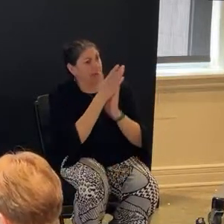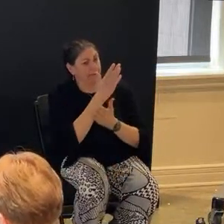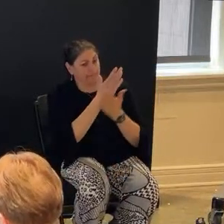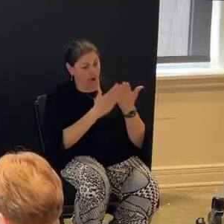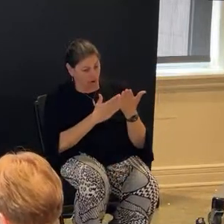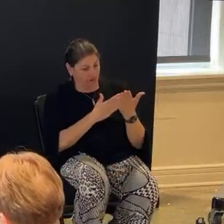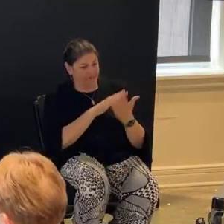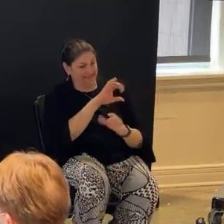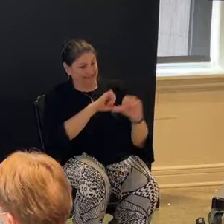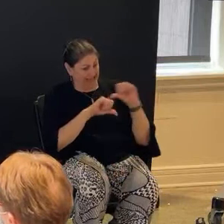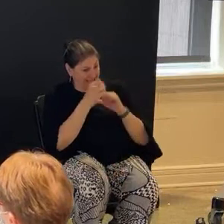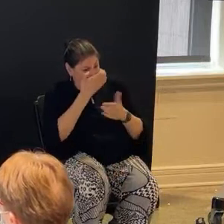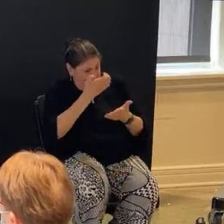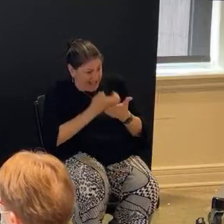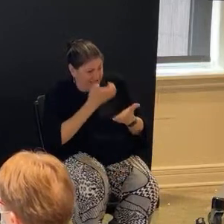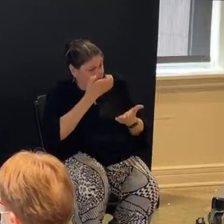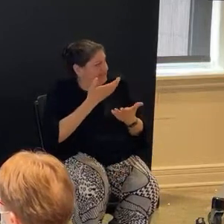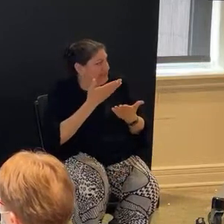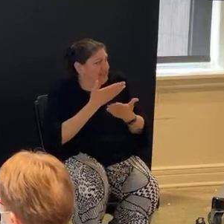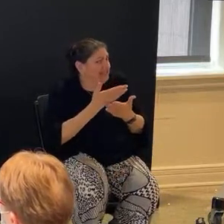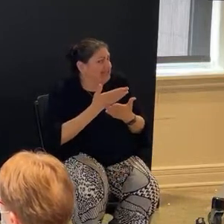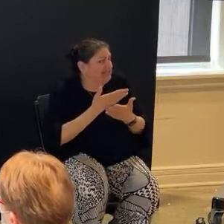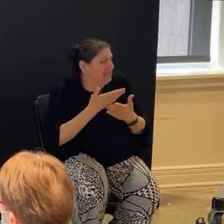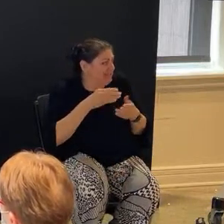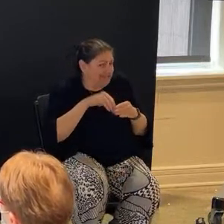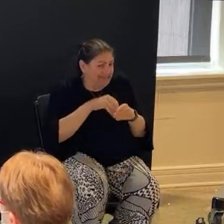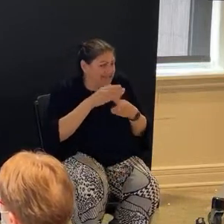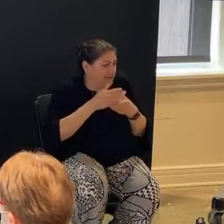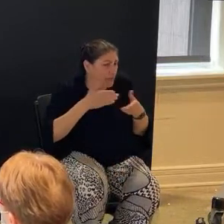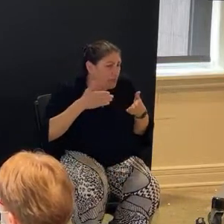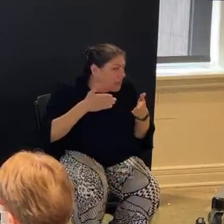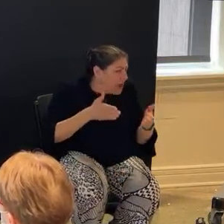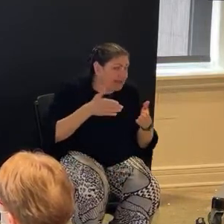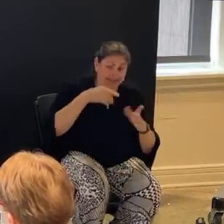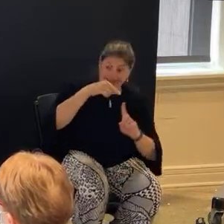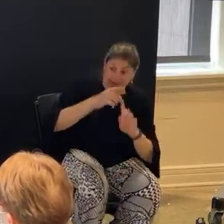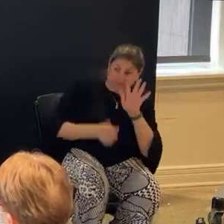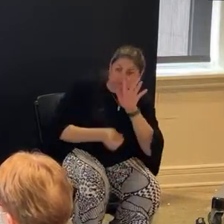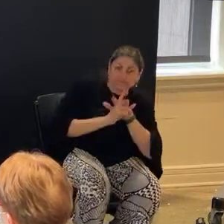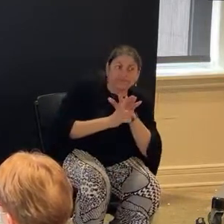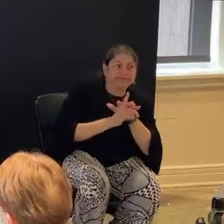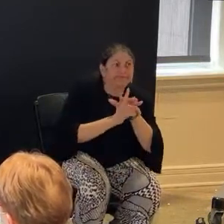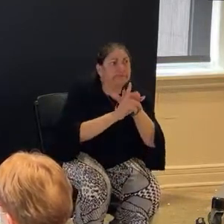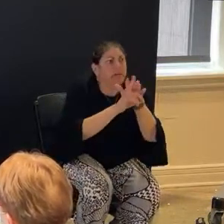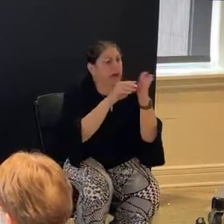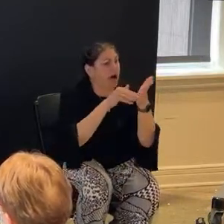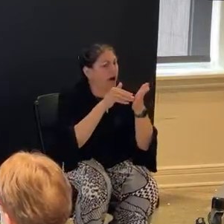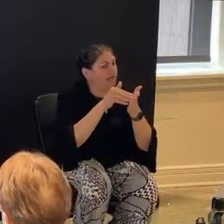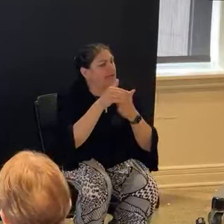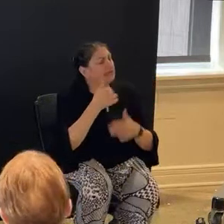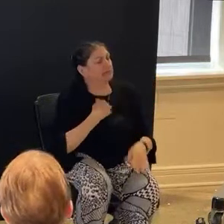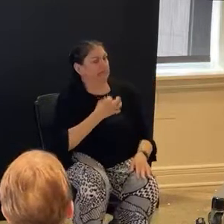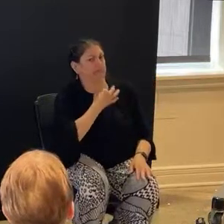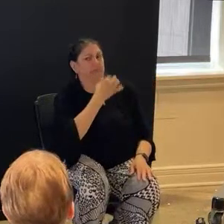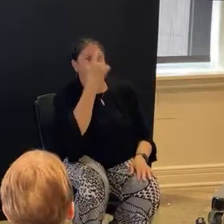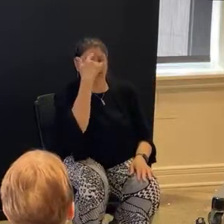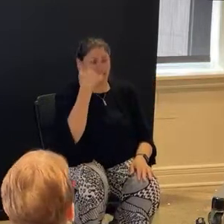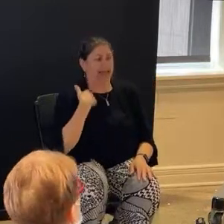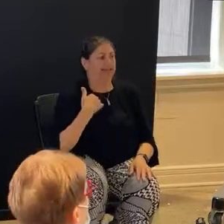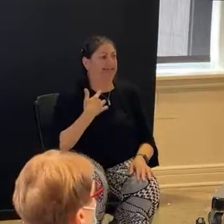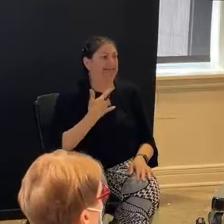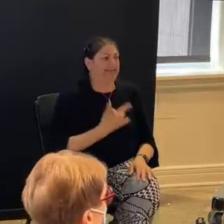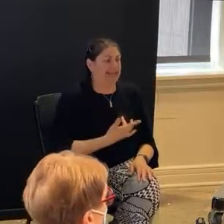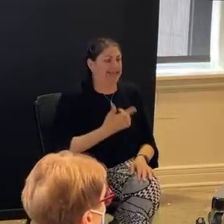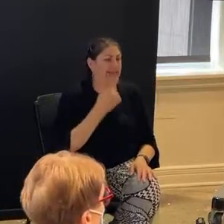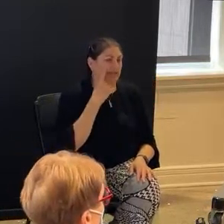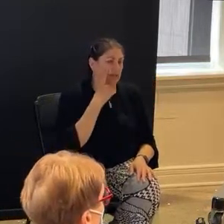scientific evidence in some way? Do you see that a lot in these stories that you do? Because I definitely tend to fall into like you have